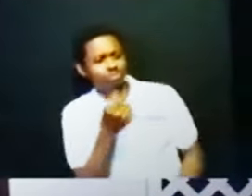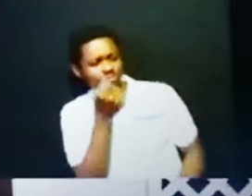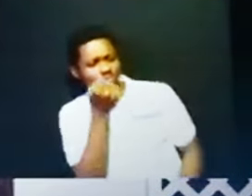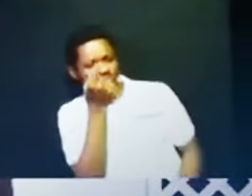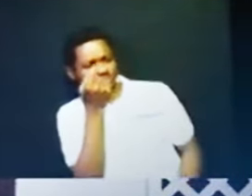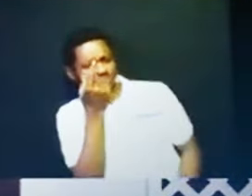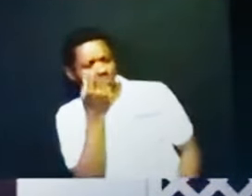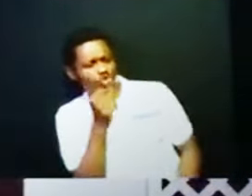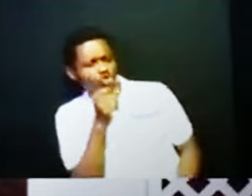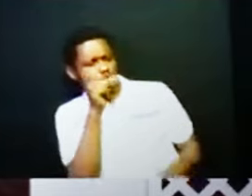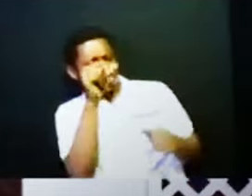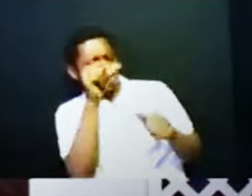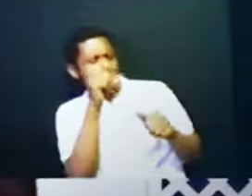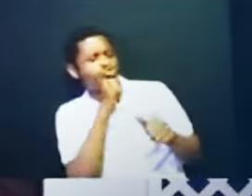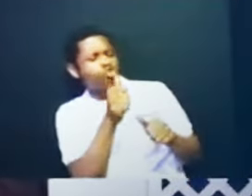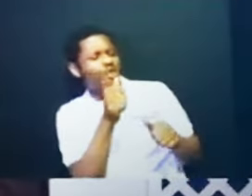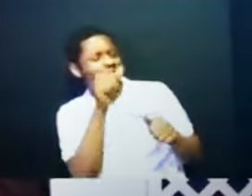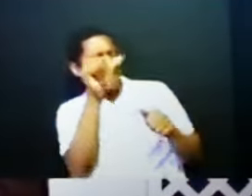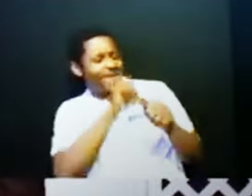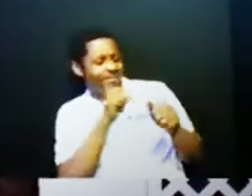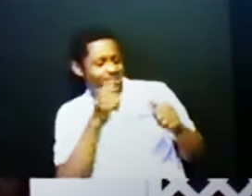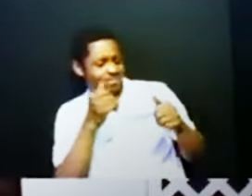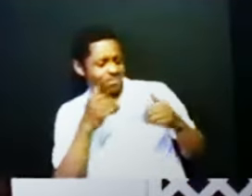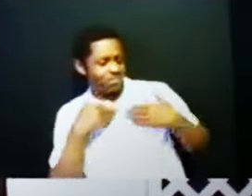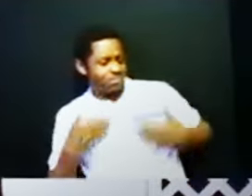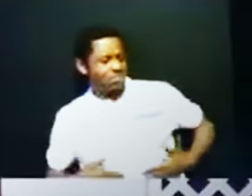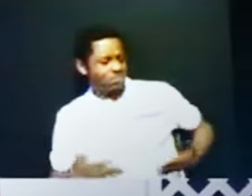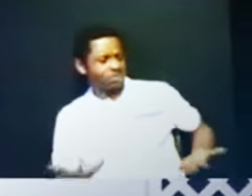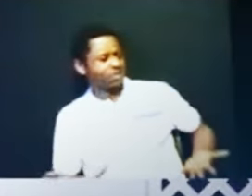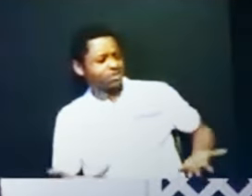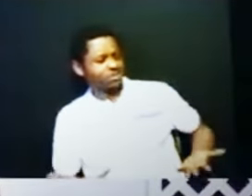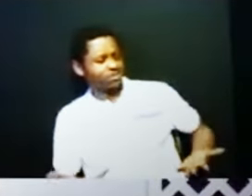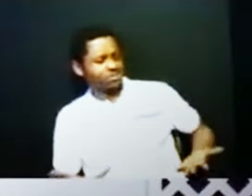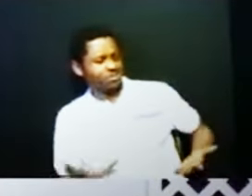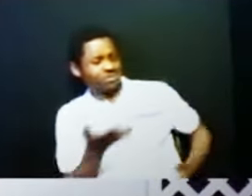Not all of them. So don't let me believe on